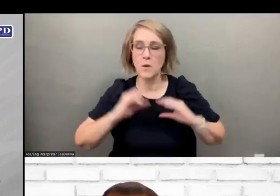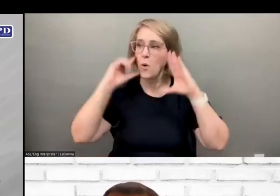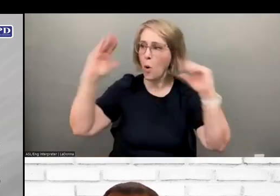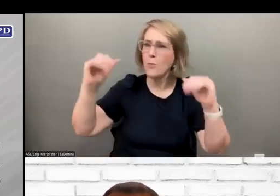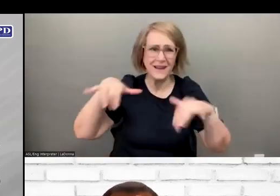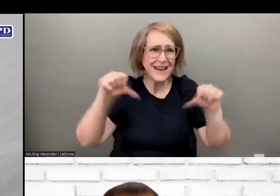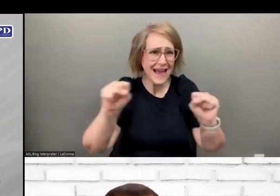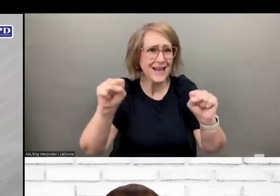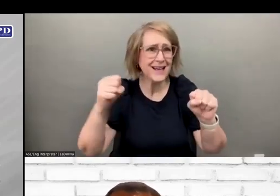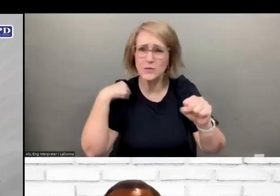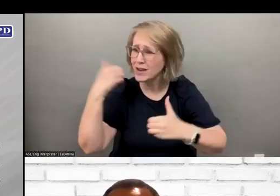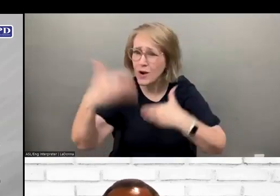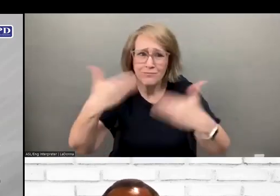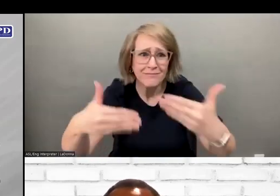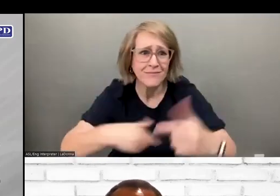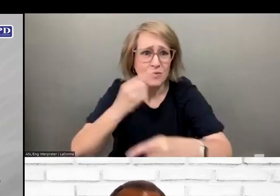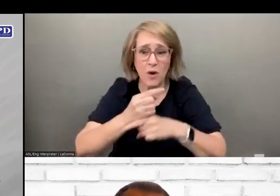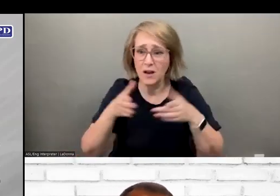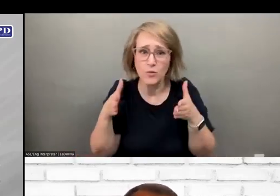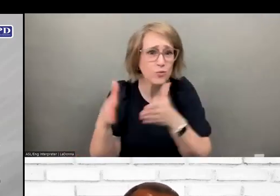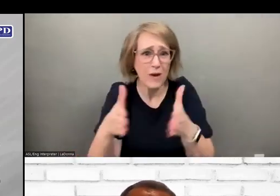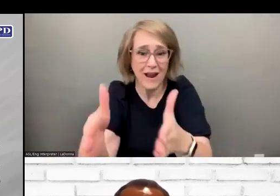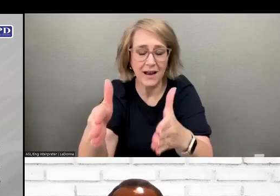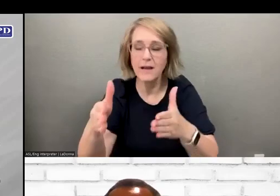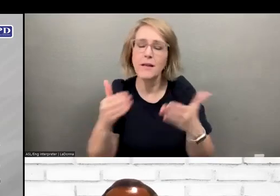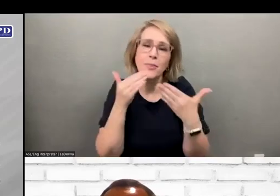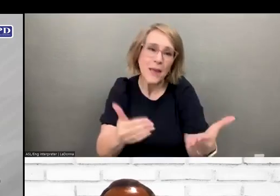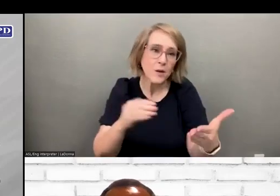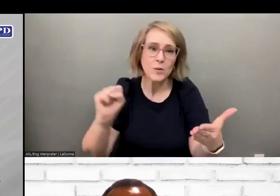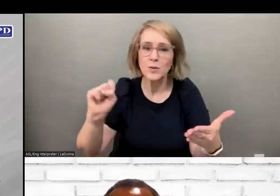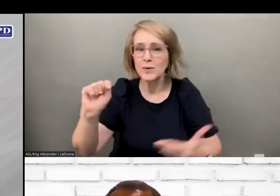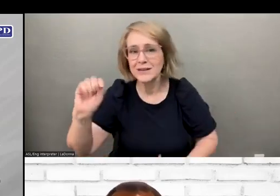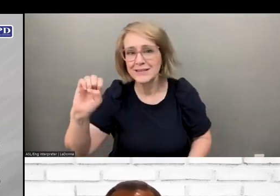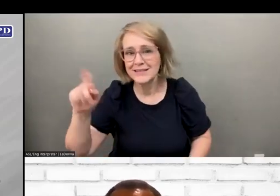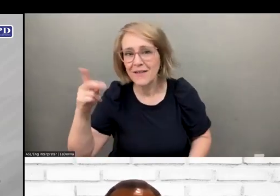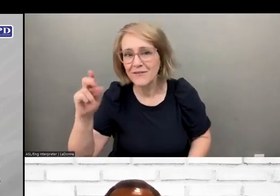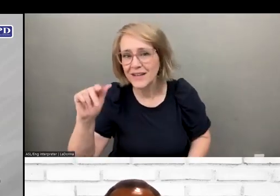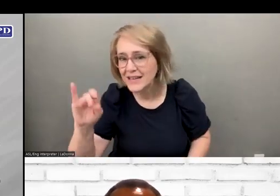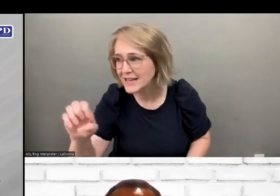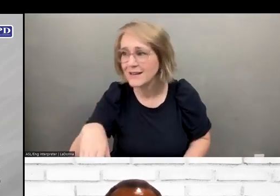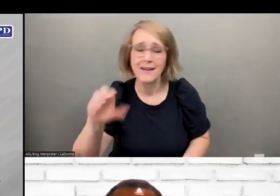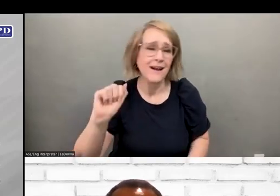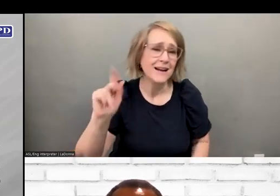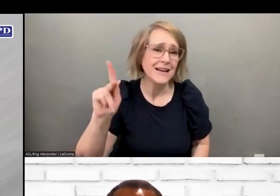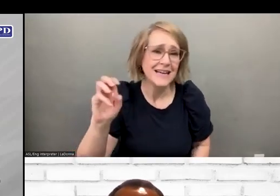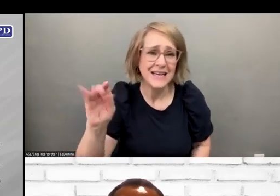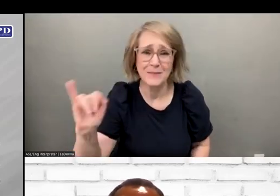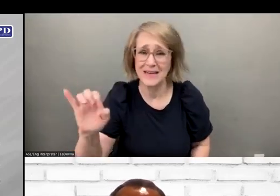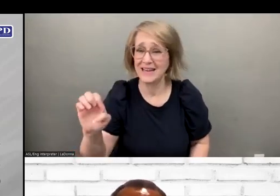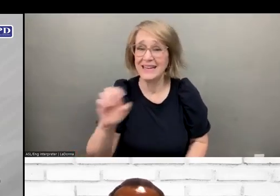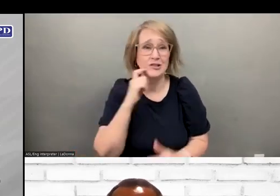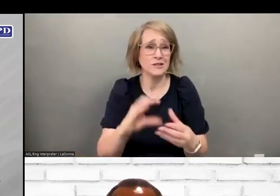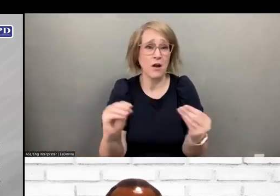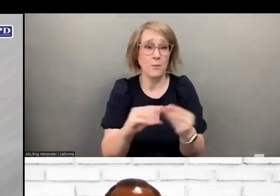right direction. We want to thank you for everything that you're doing. Thank you to also the Stephanie and Akini for your wonderful comments, because this is really